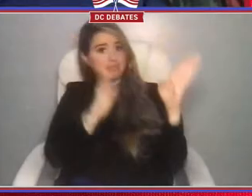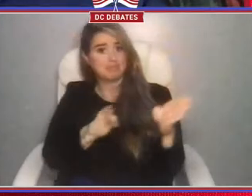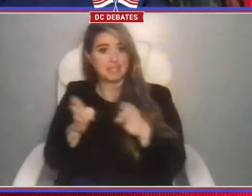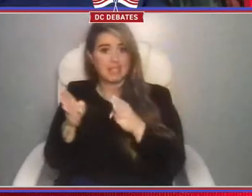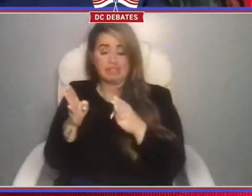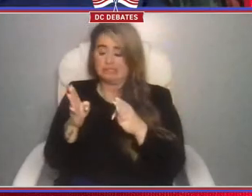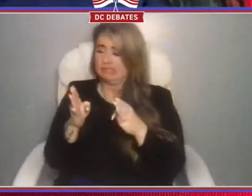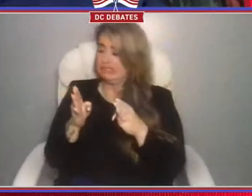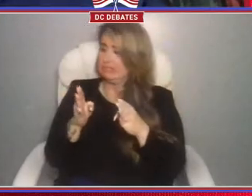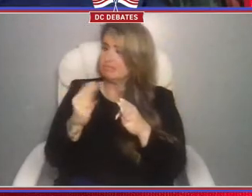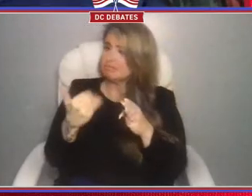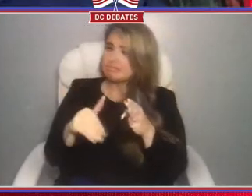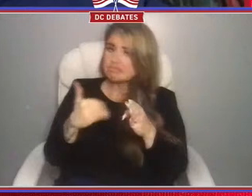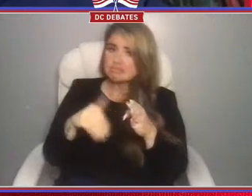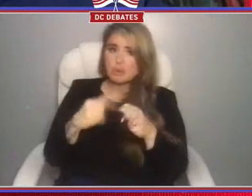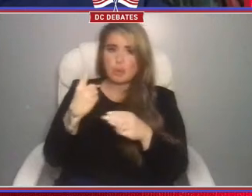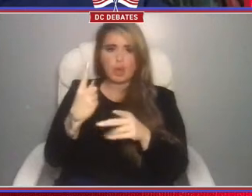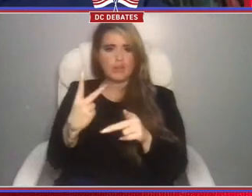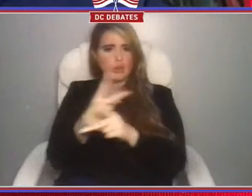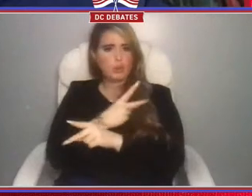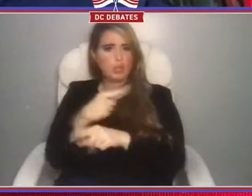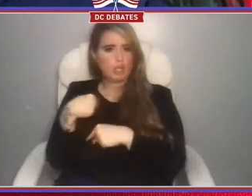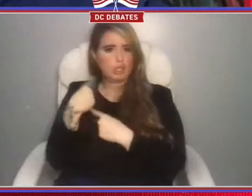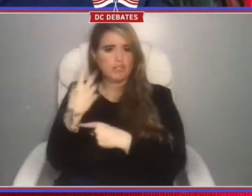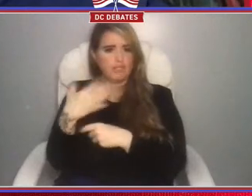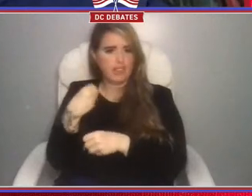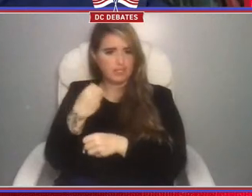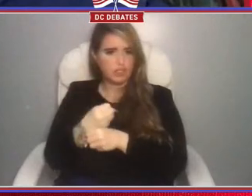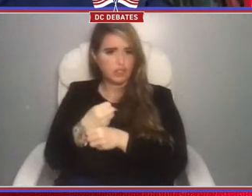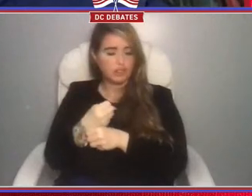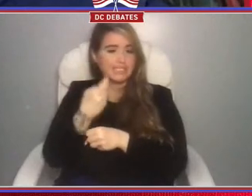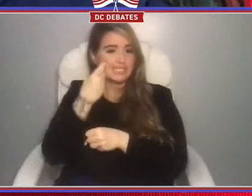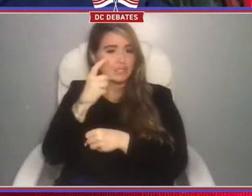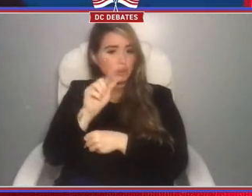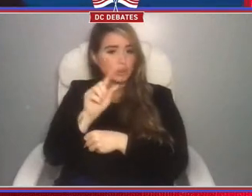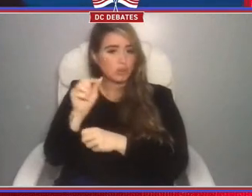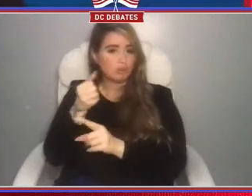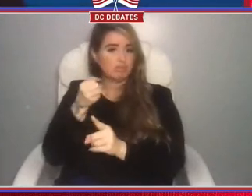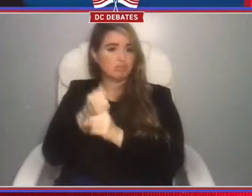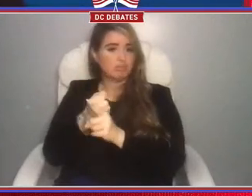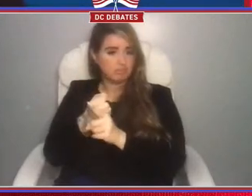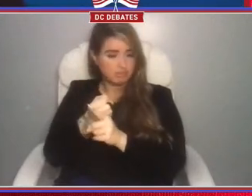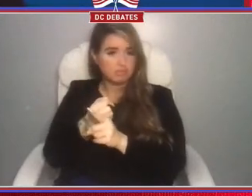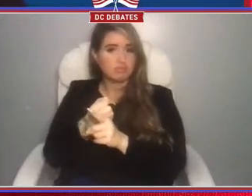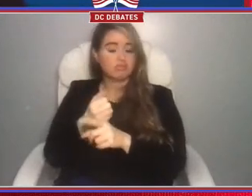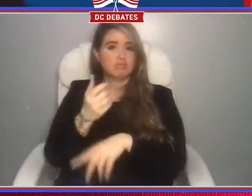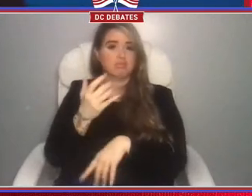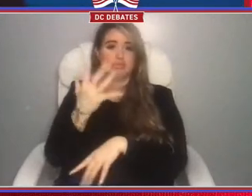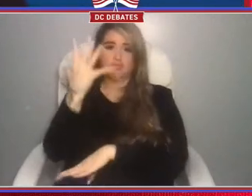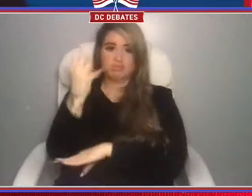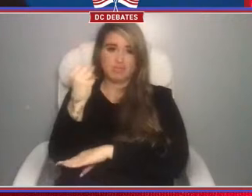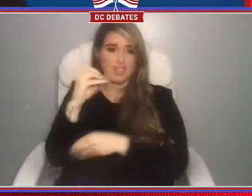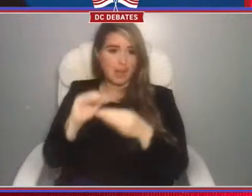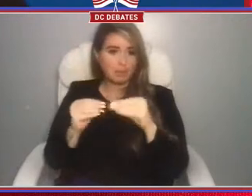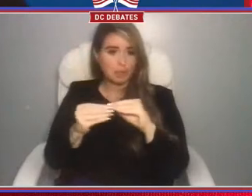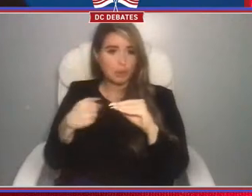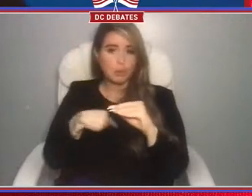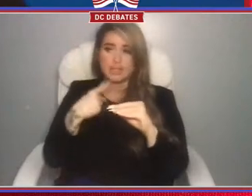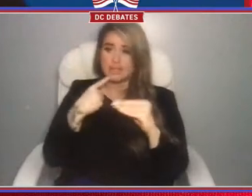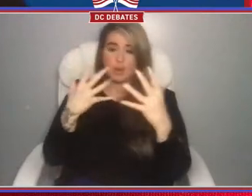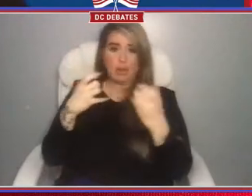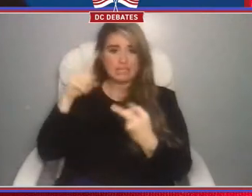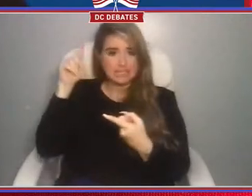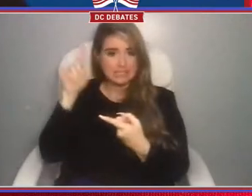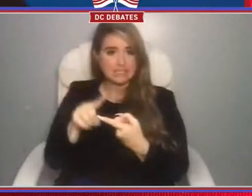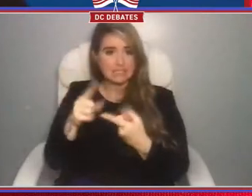guess, 5 years. We hit record numbers in 2020, talking about we're going to eradicate vehicular accidents in 2024, unless